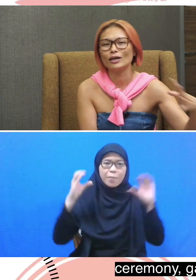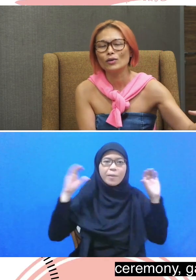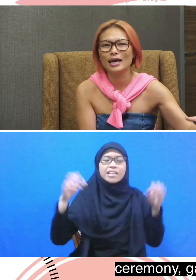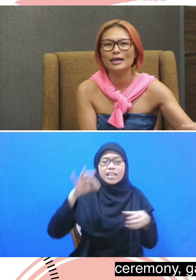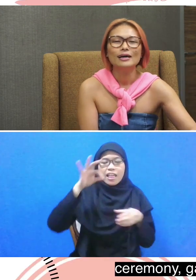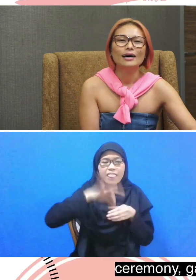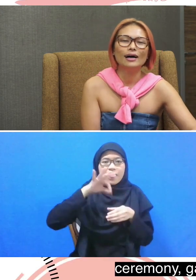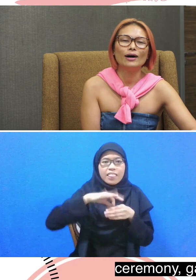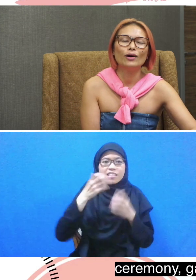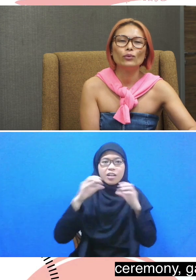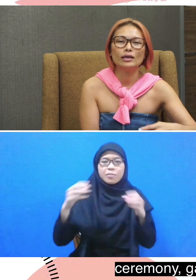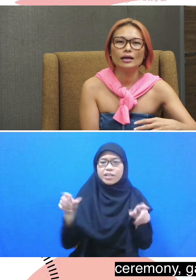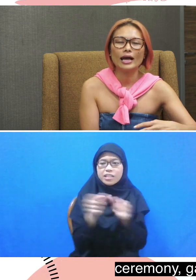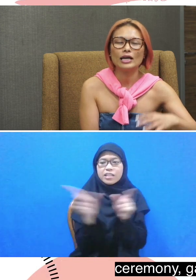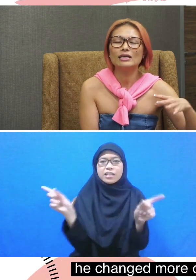crashing and all that.